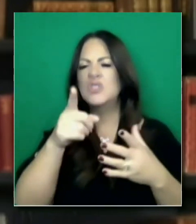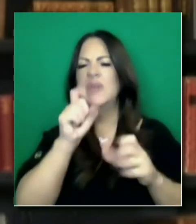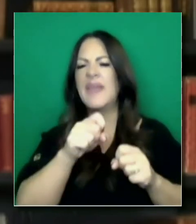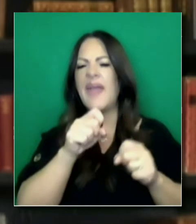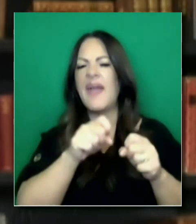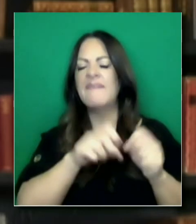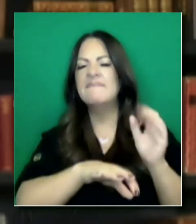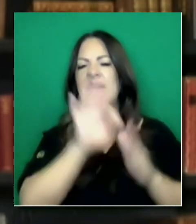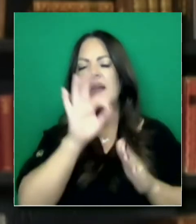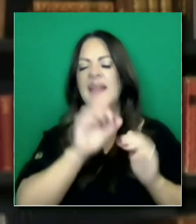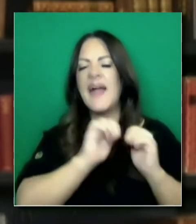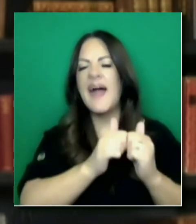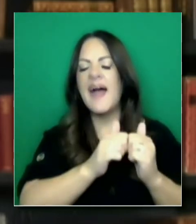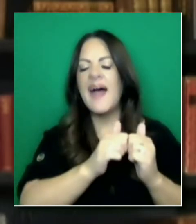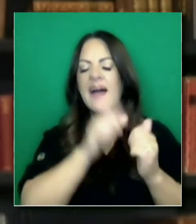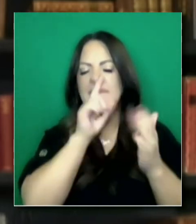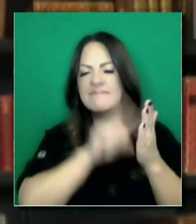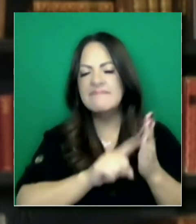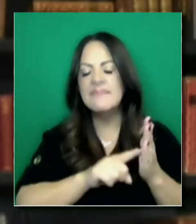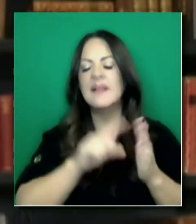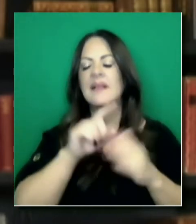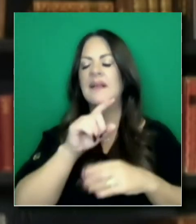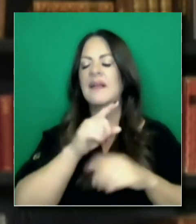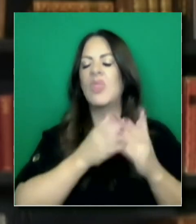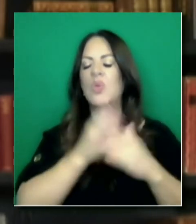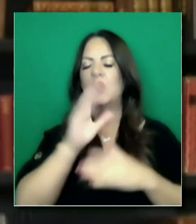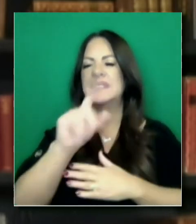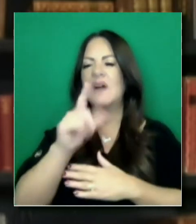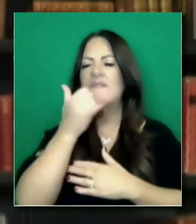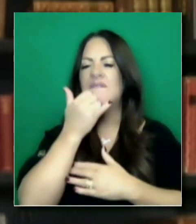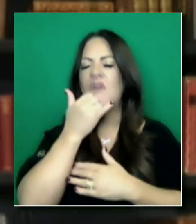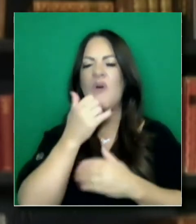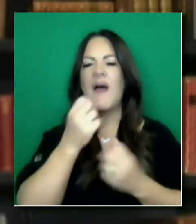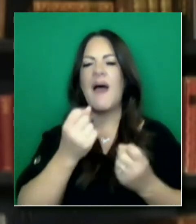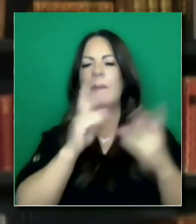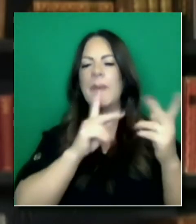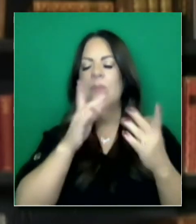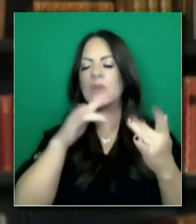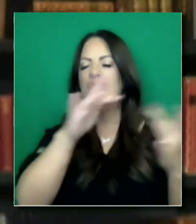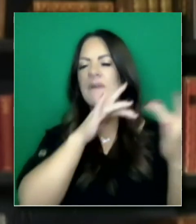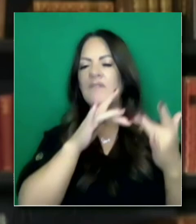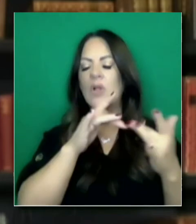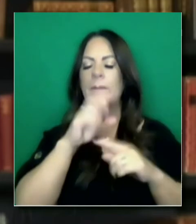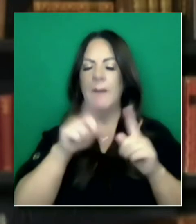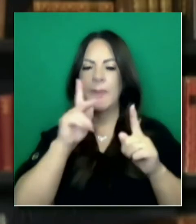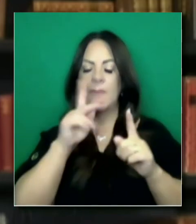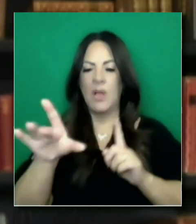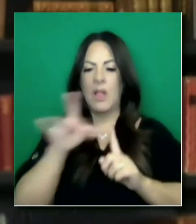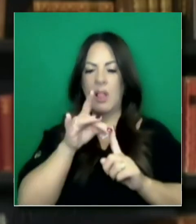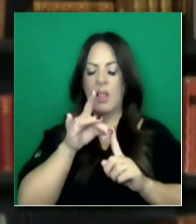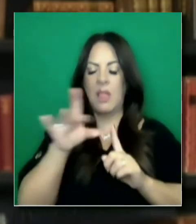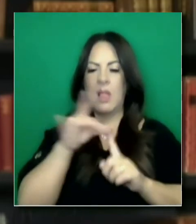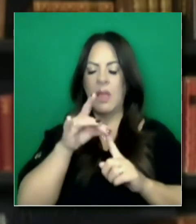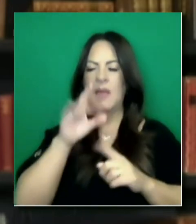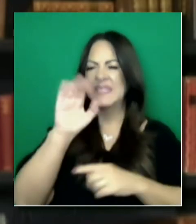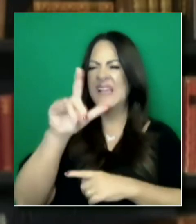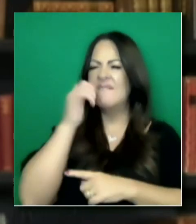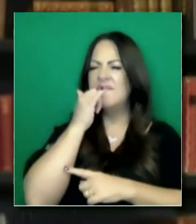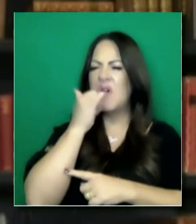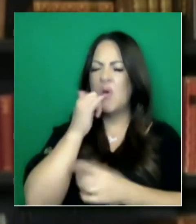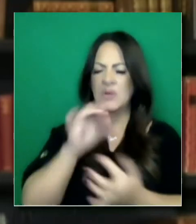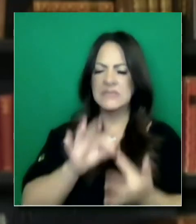here locally, even if you don't have it at your fingertips? Or is there data to suggest that people did or did not